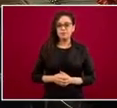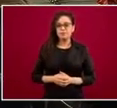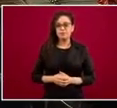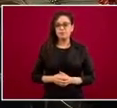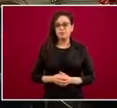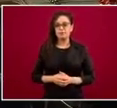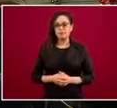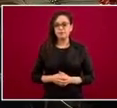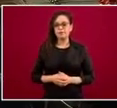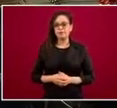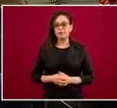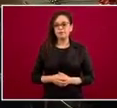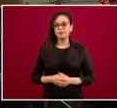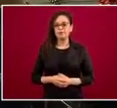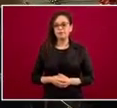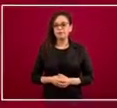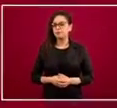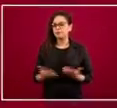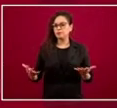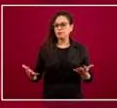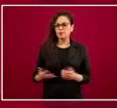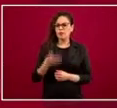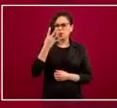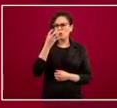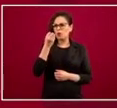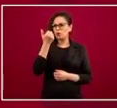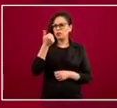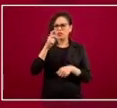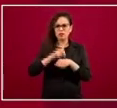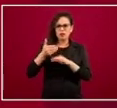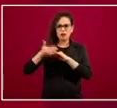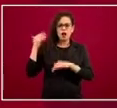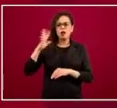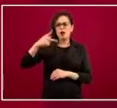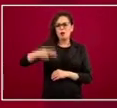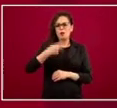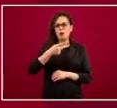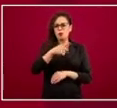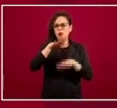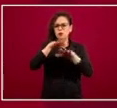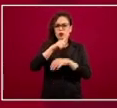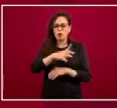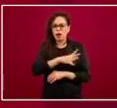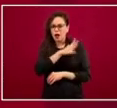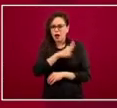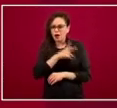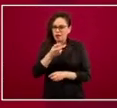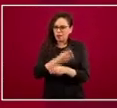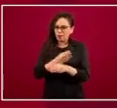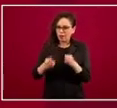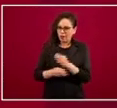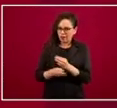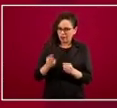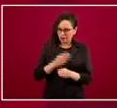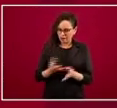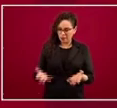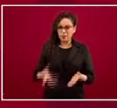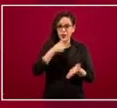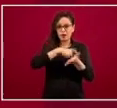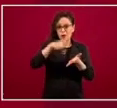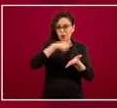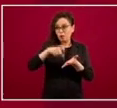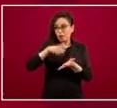How did you test the quality? This question was asked about 4 or 6 days ago, and we talked about